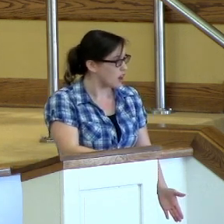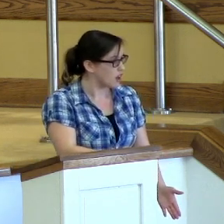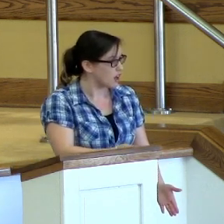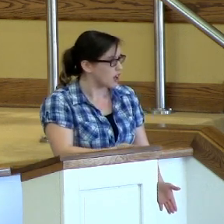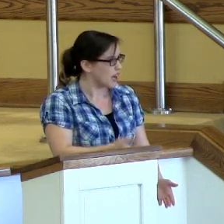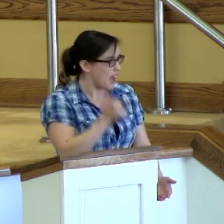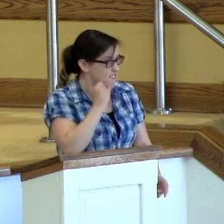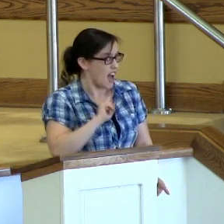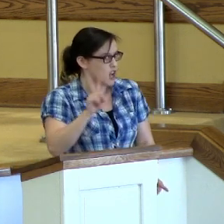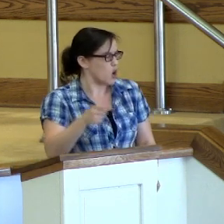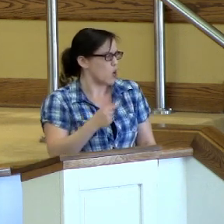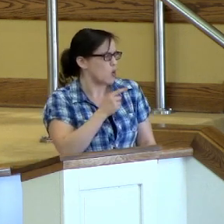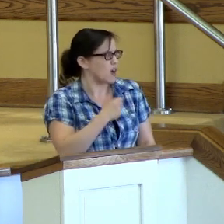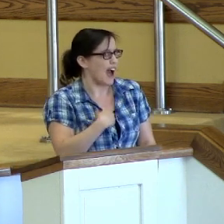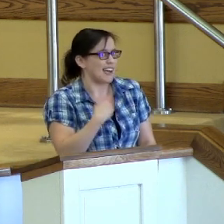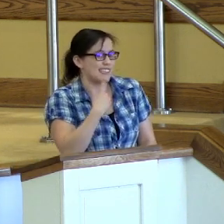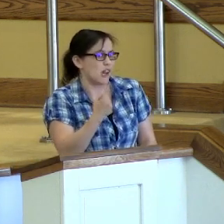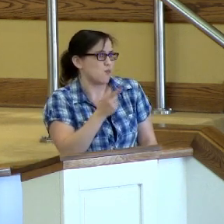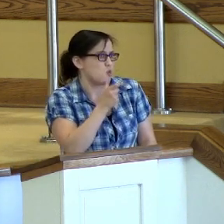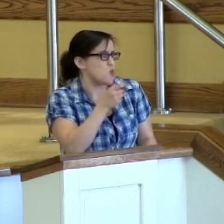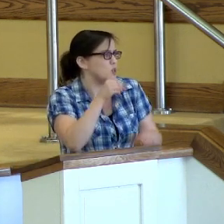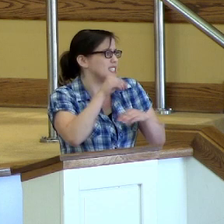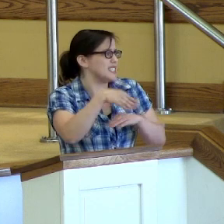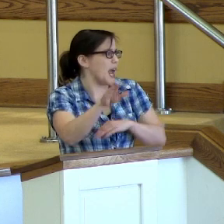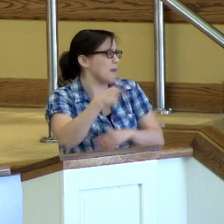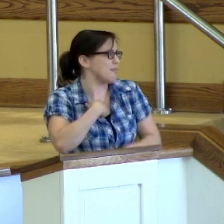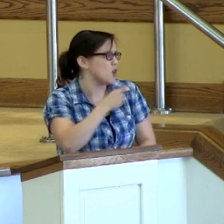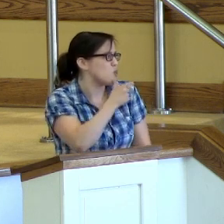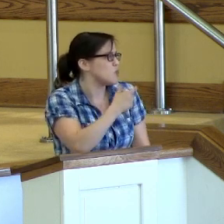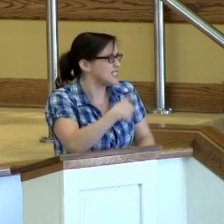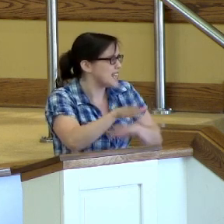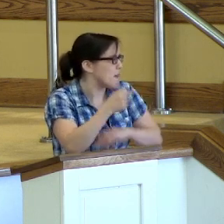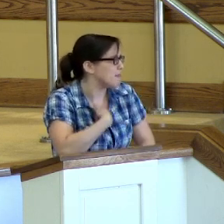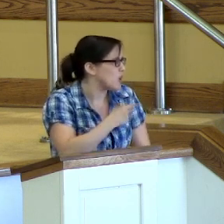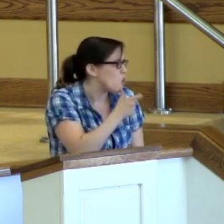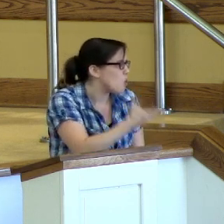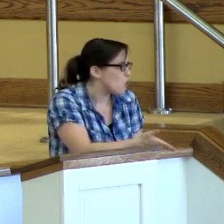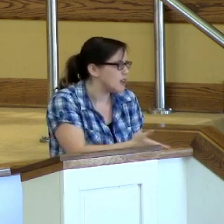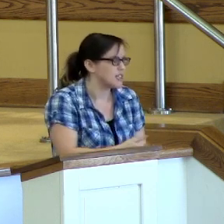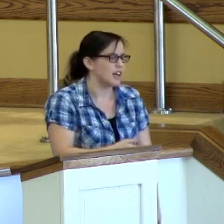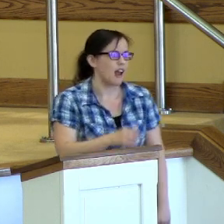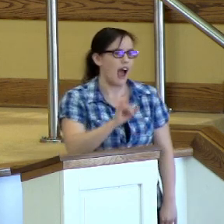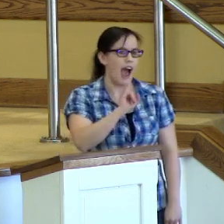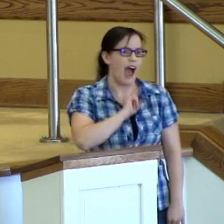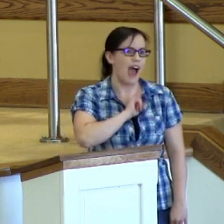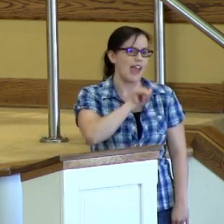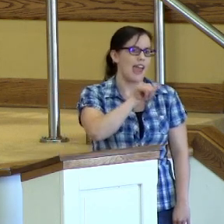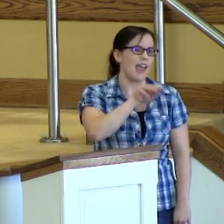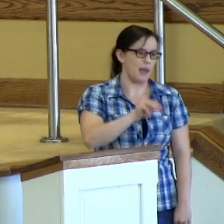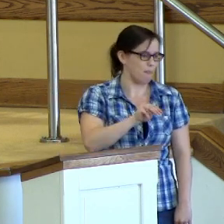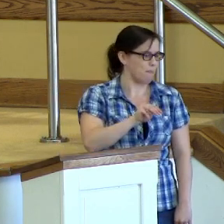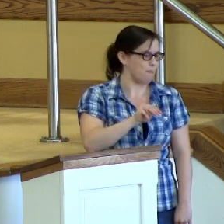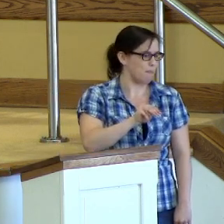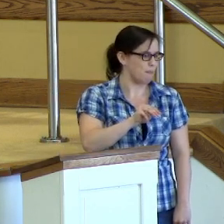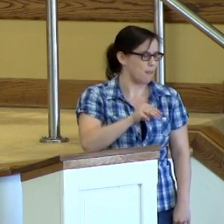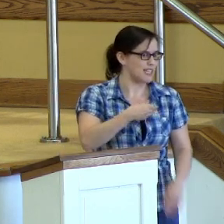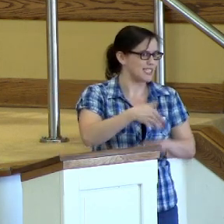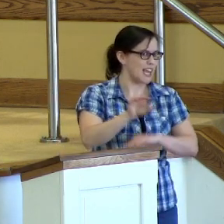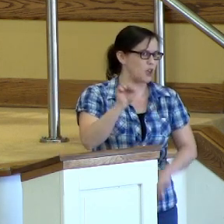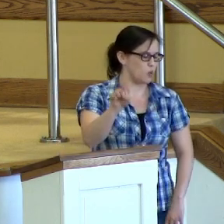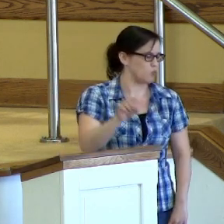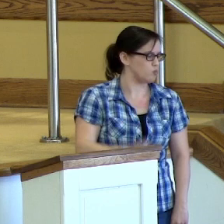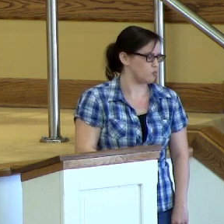And he says, you say the I am. It's the I am. And so we see that